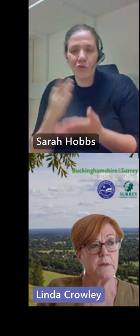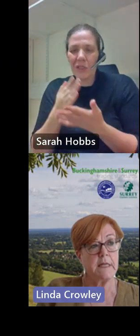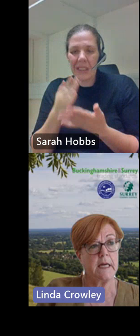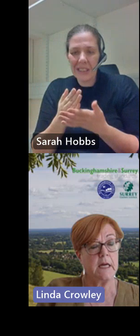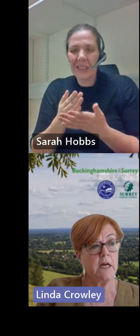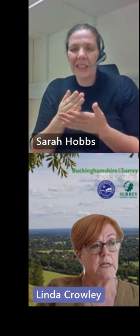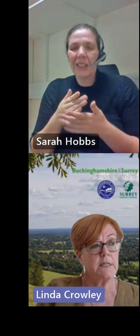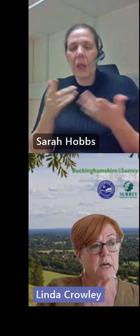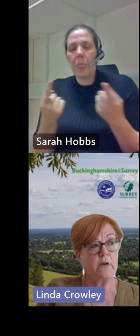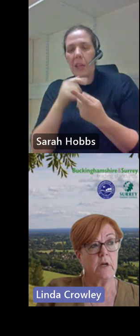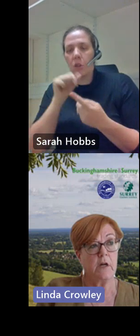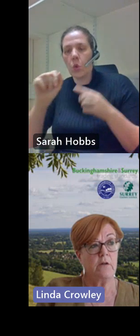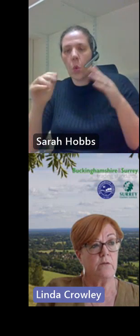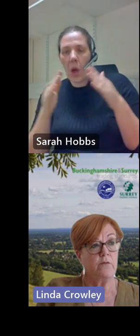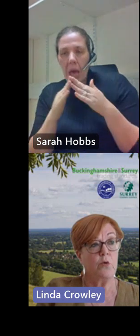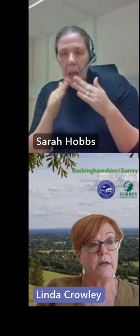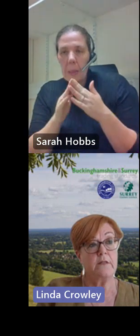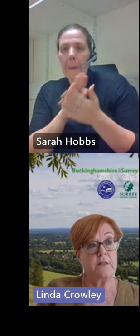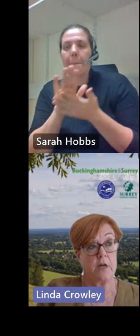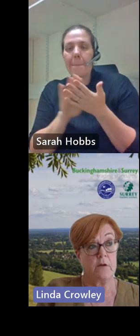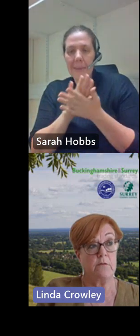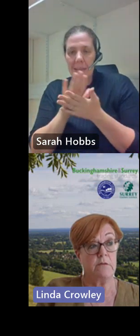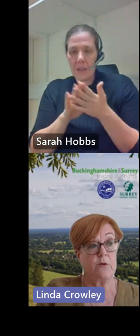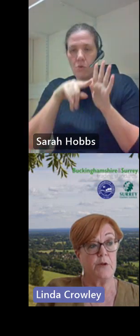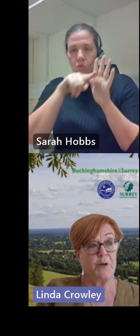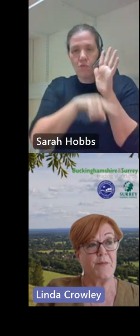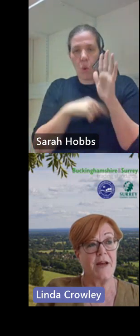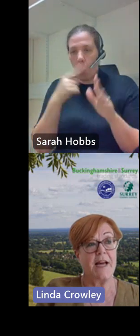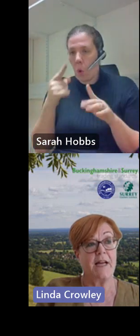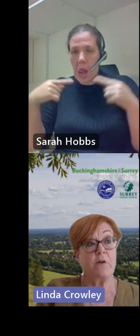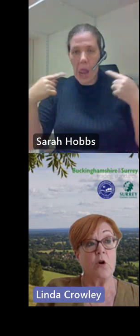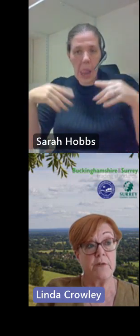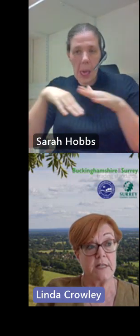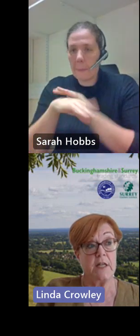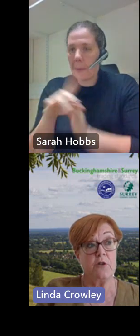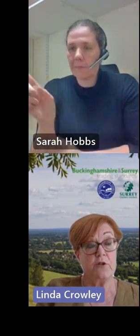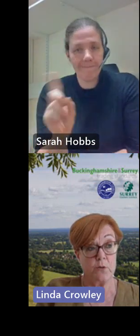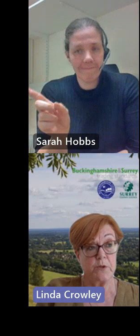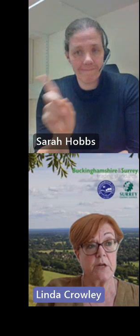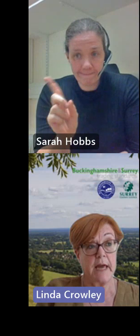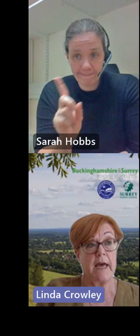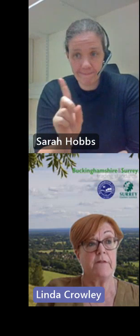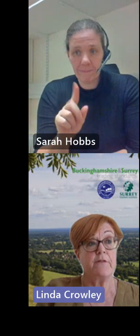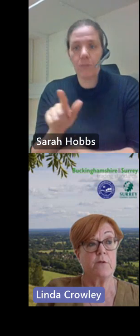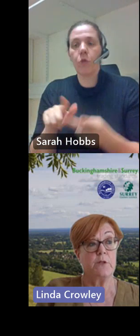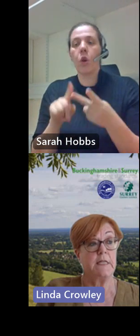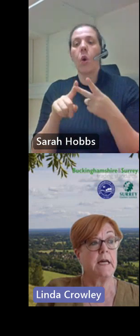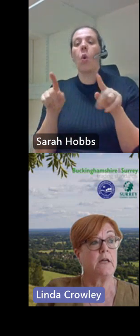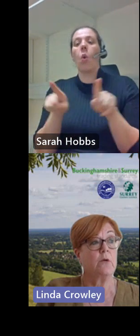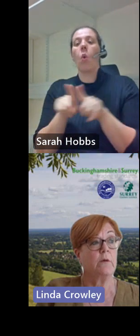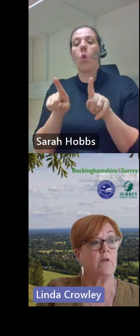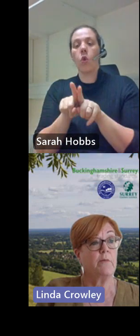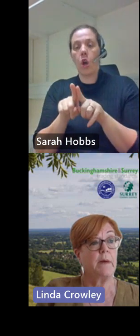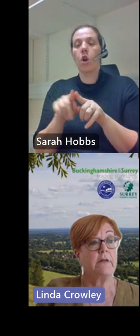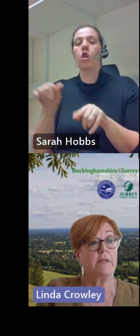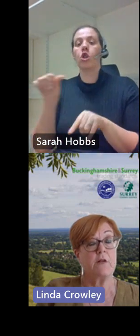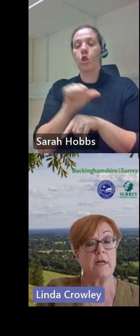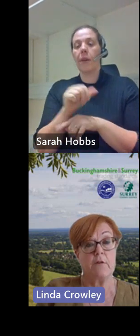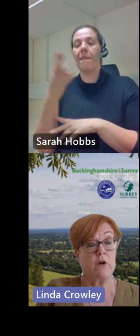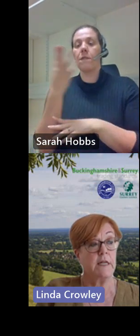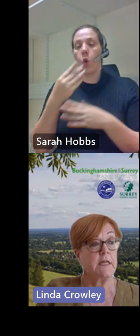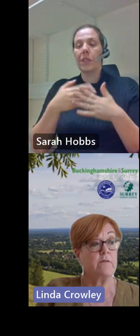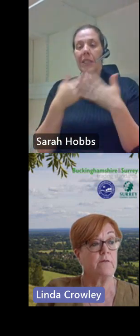on your property. So rule one, don't deal with them. And obviously you should also get the 14-day cooling off